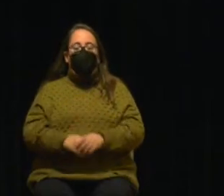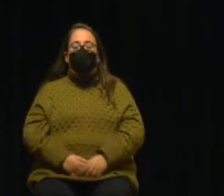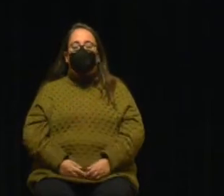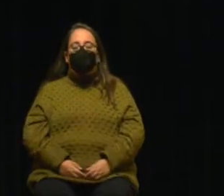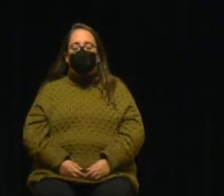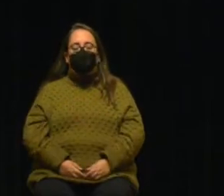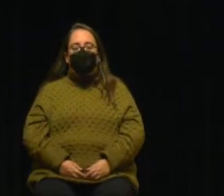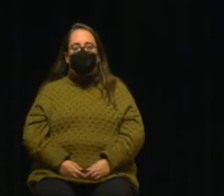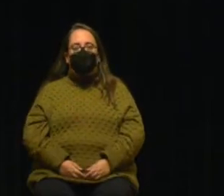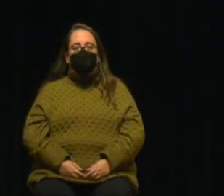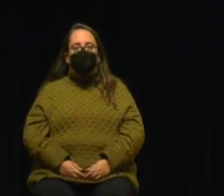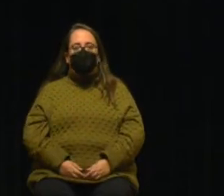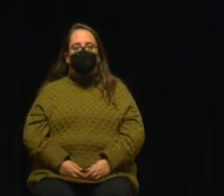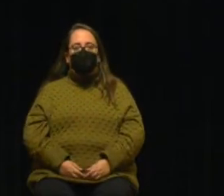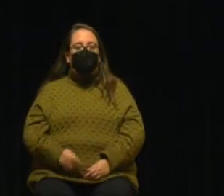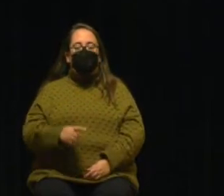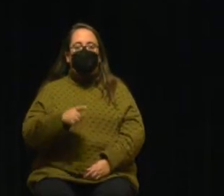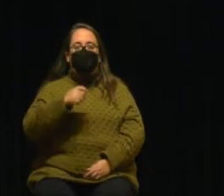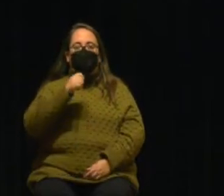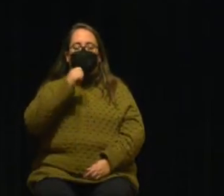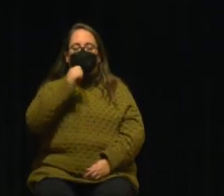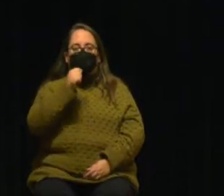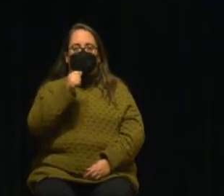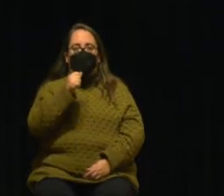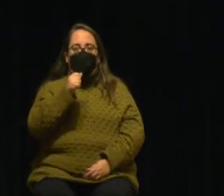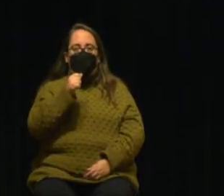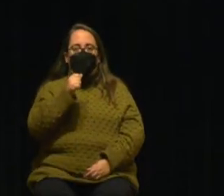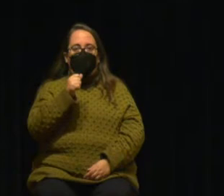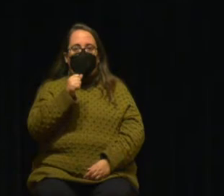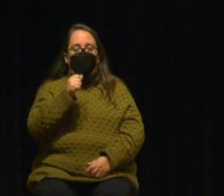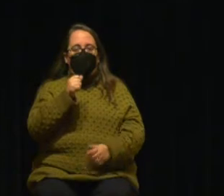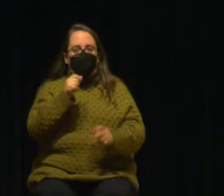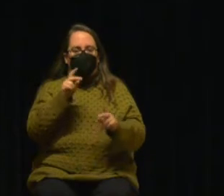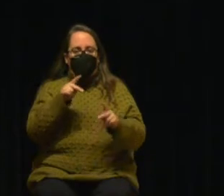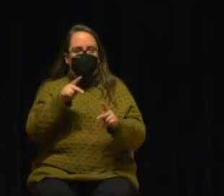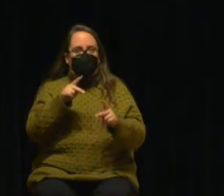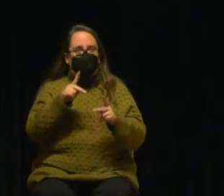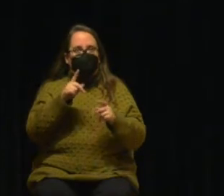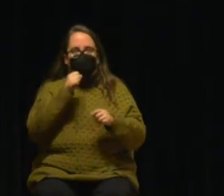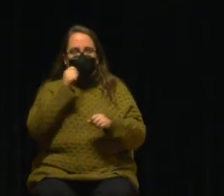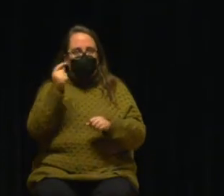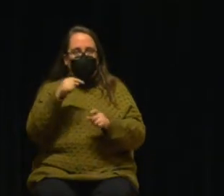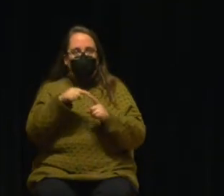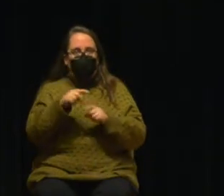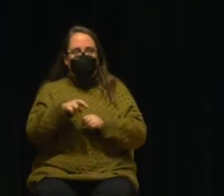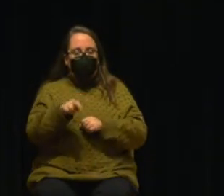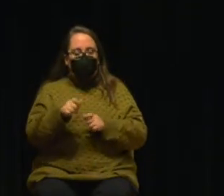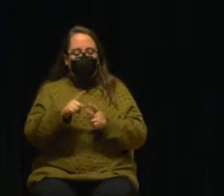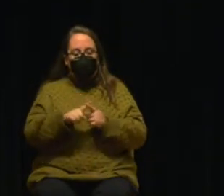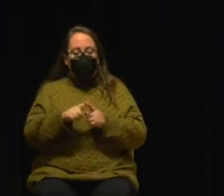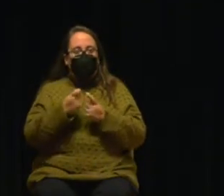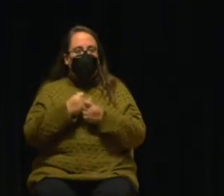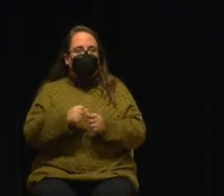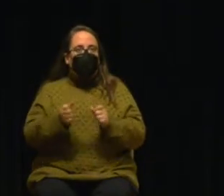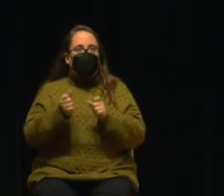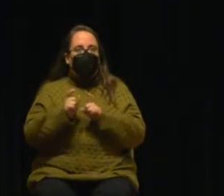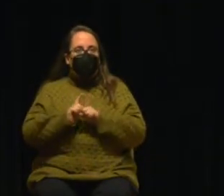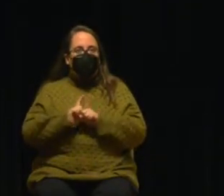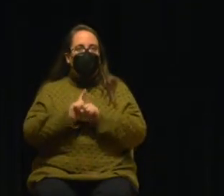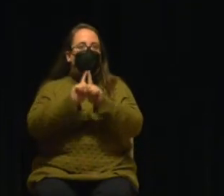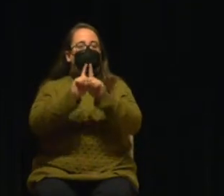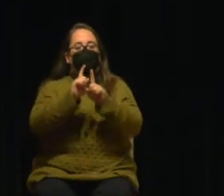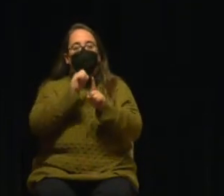this case, not the instigator of the escape of Henry Box Brown. He didn't travel to Richmond in order to rescue him from